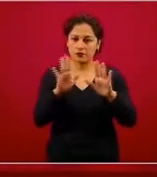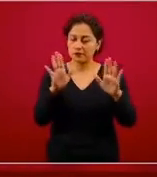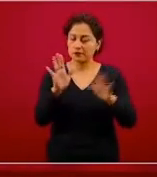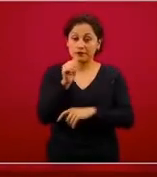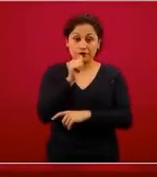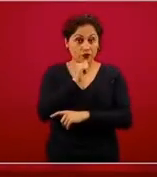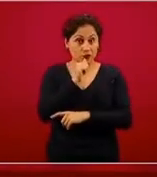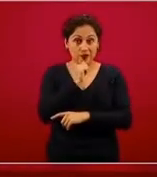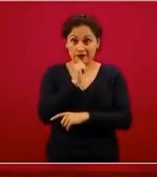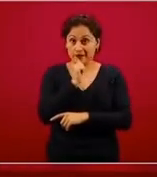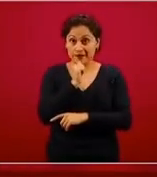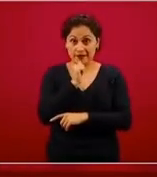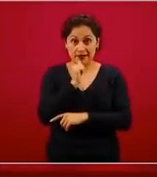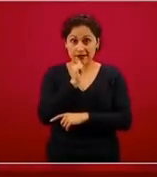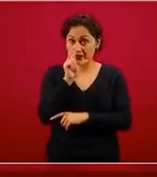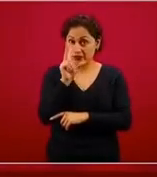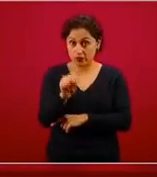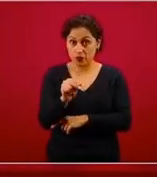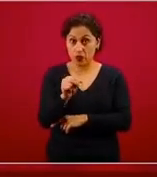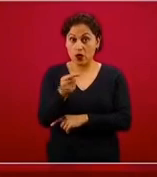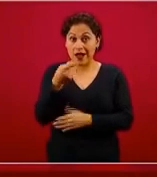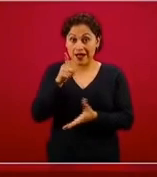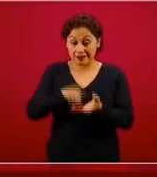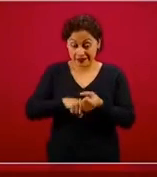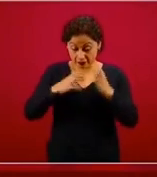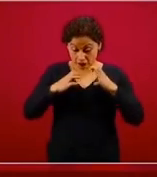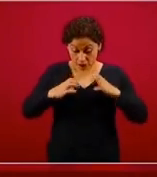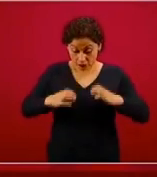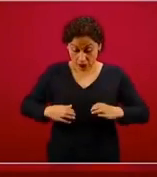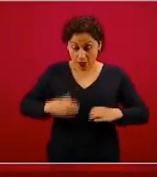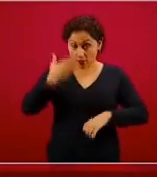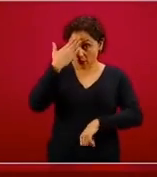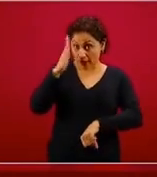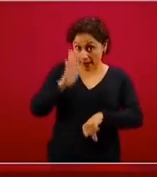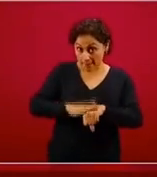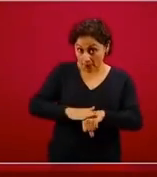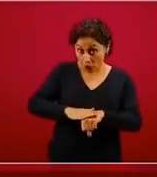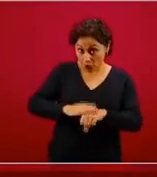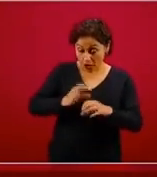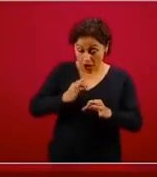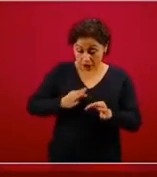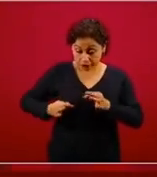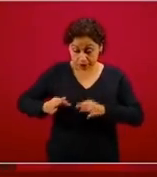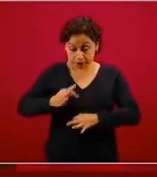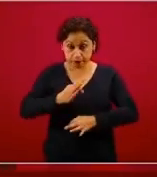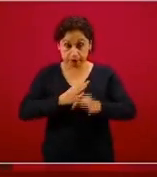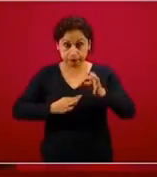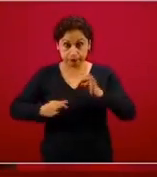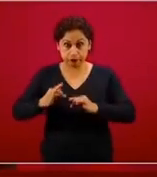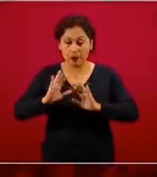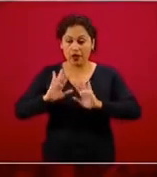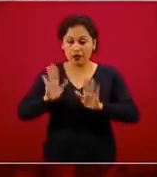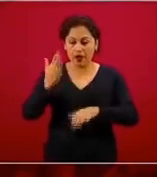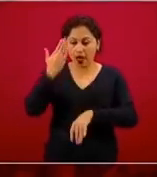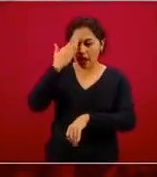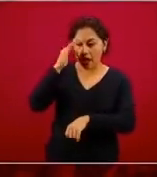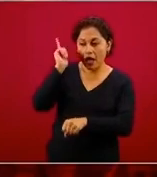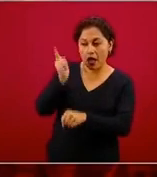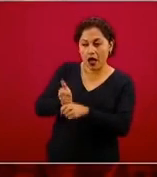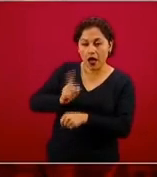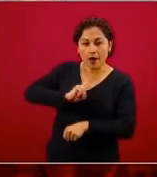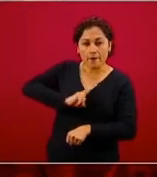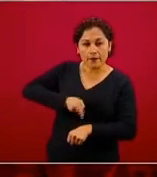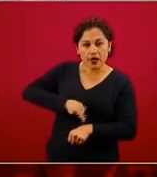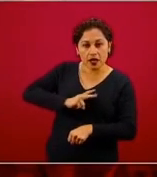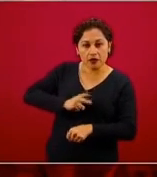No se han We generado have las to know, células de memoria. En ese have tiempo, las have the células de memoria cells, llevan have the su tiempo y memory requieren todo un cells been mecanismo que